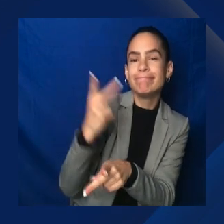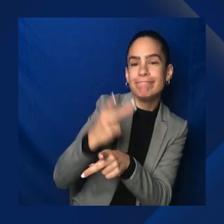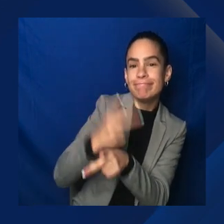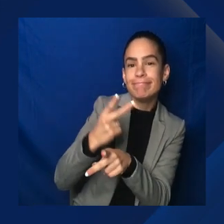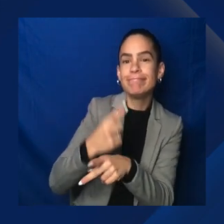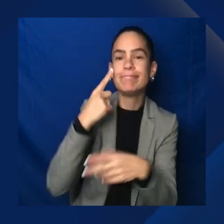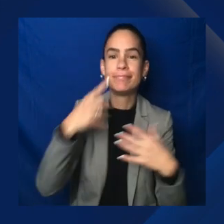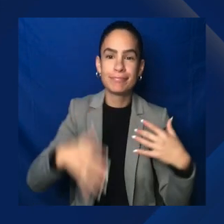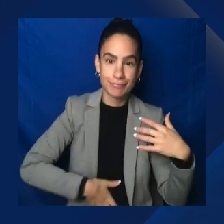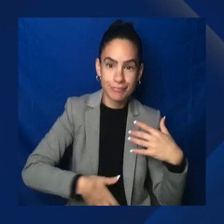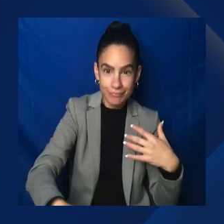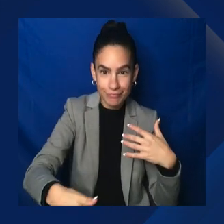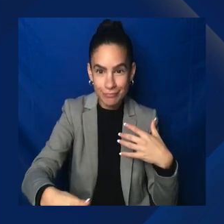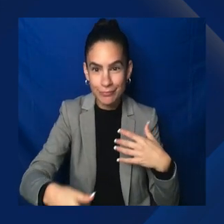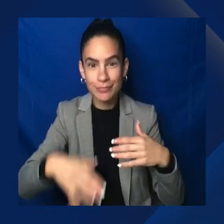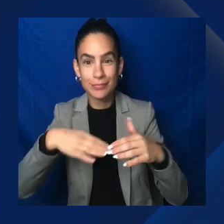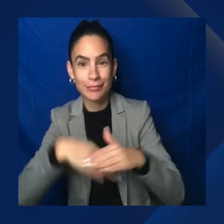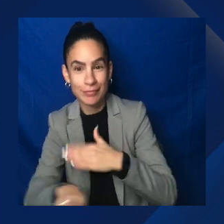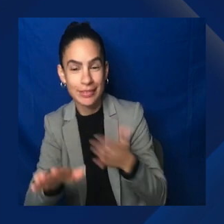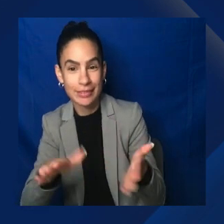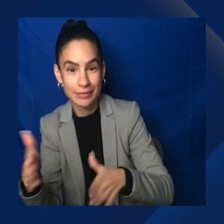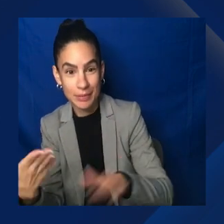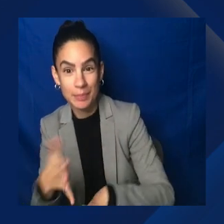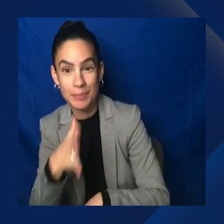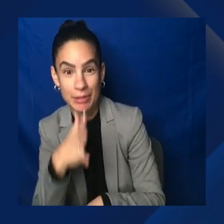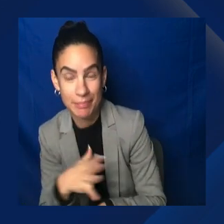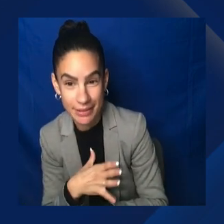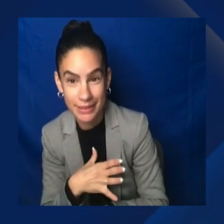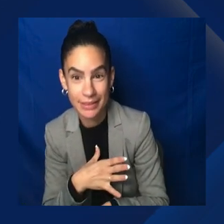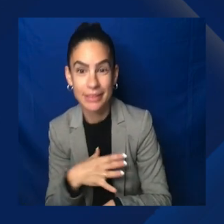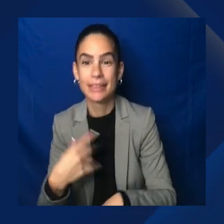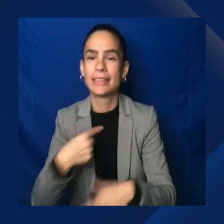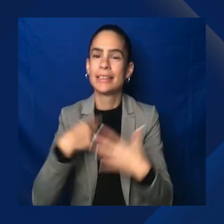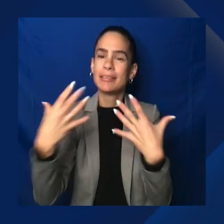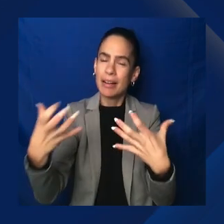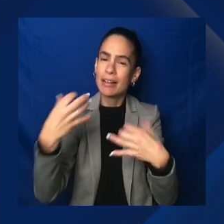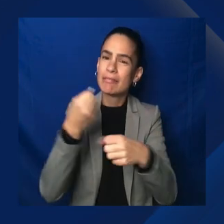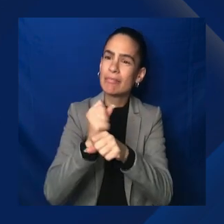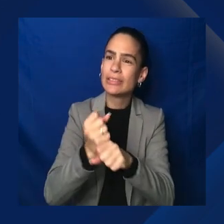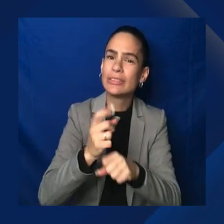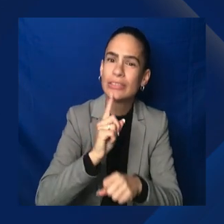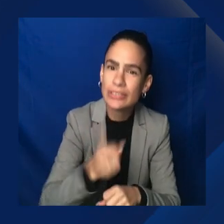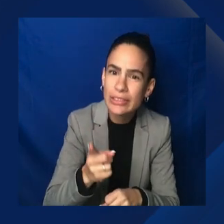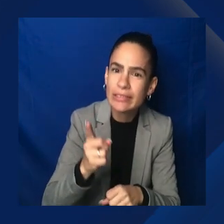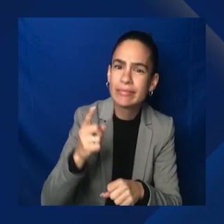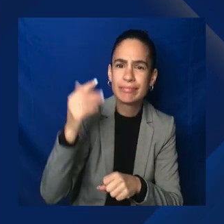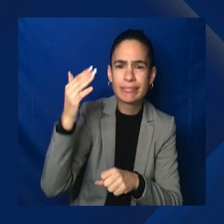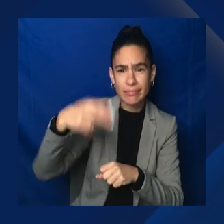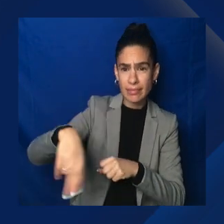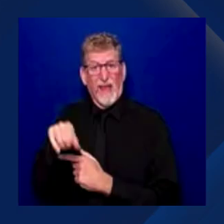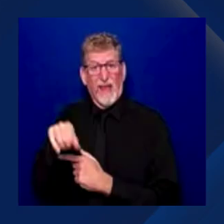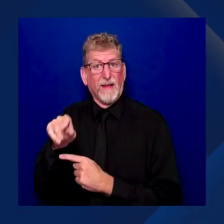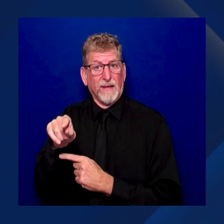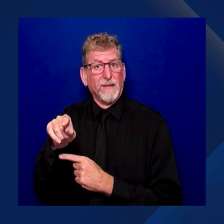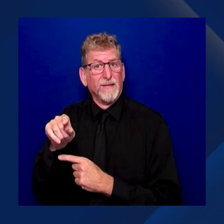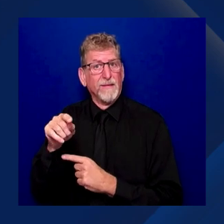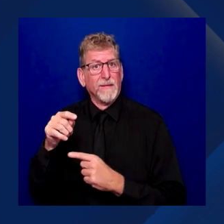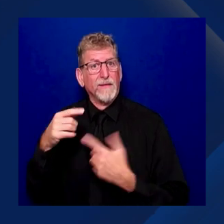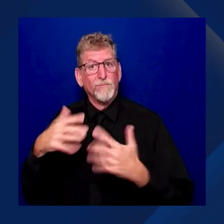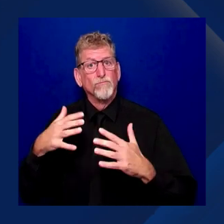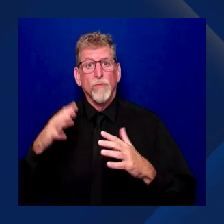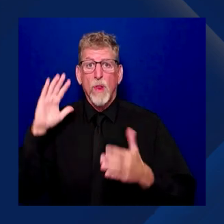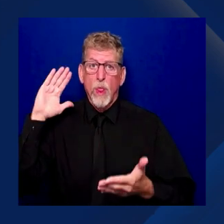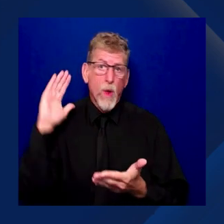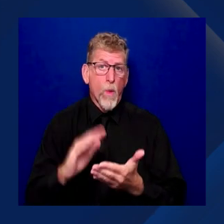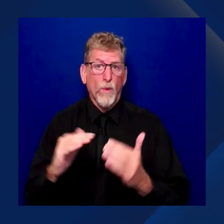healthy and of low medical risk. High-performance healthcare systems involve investing in the communities,